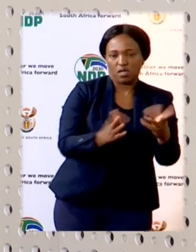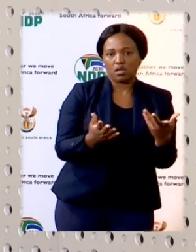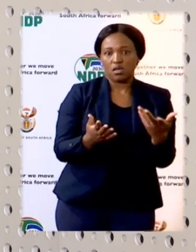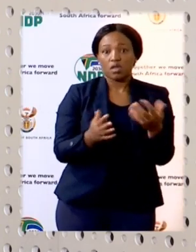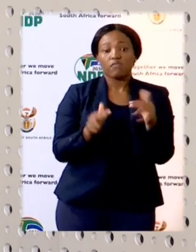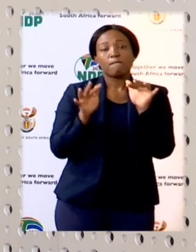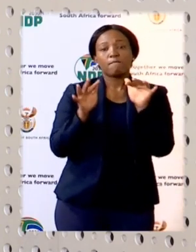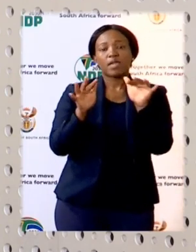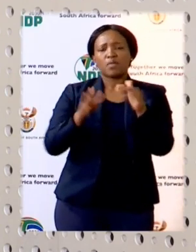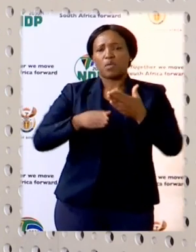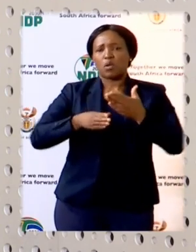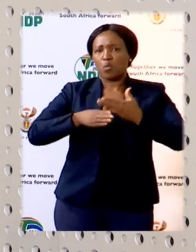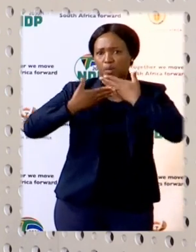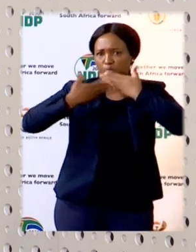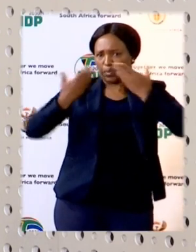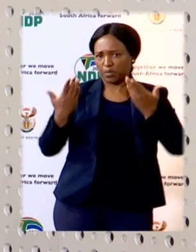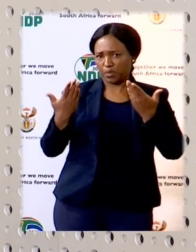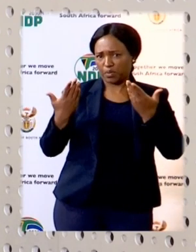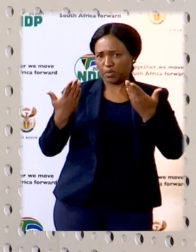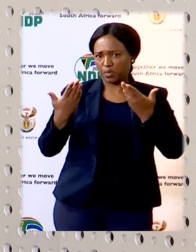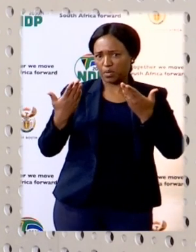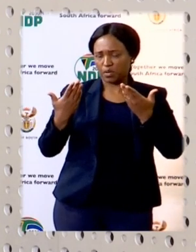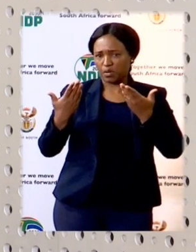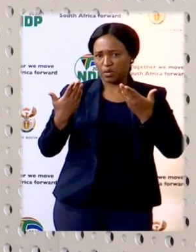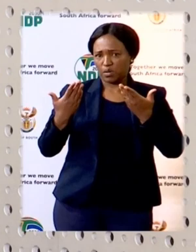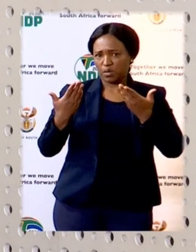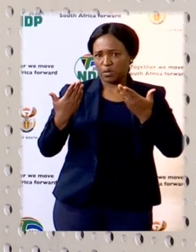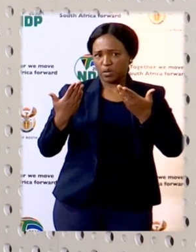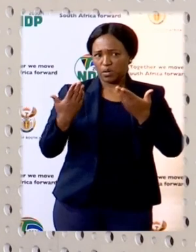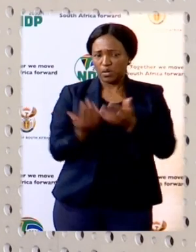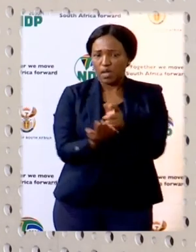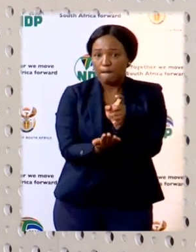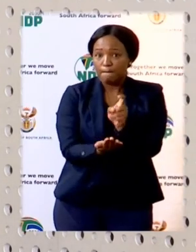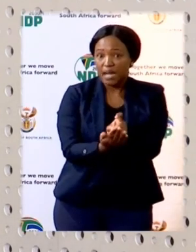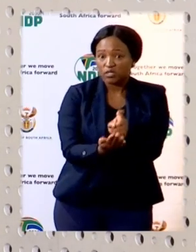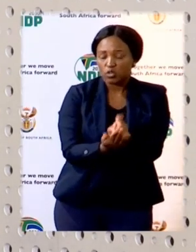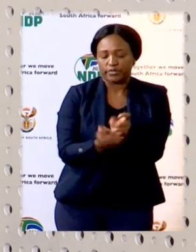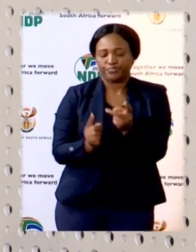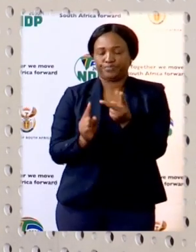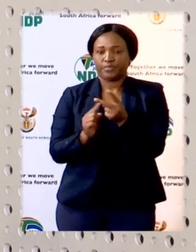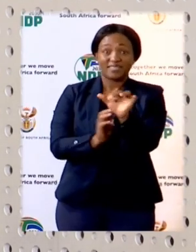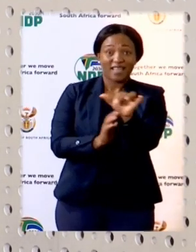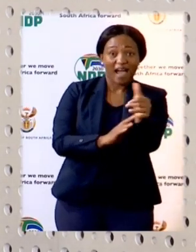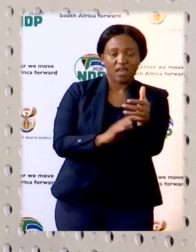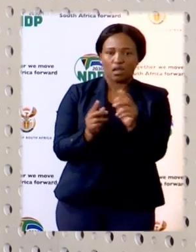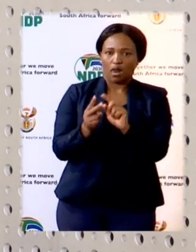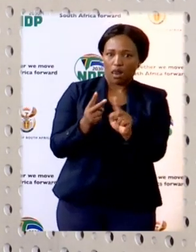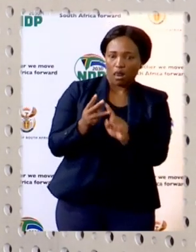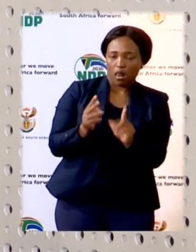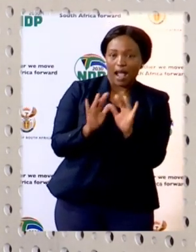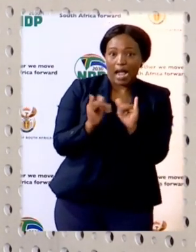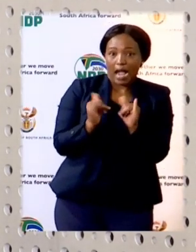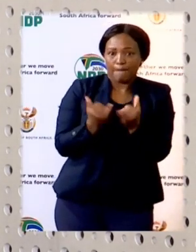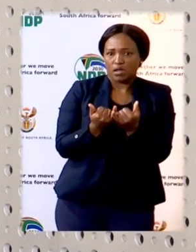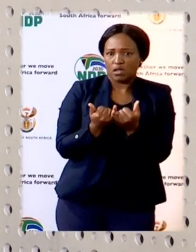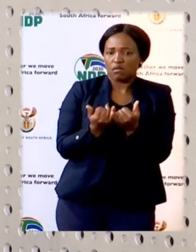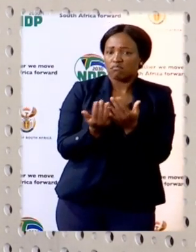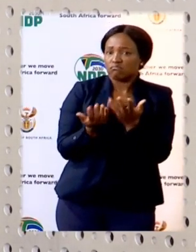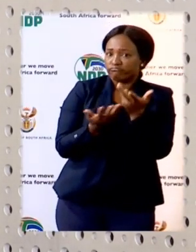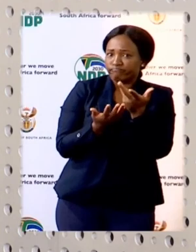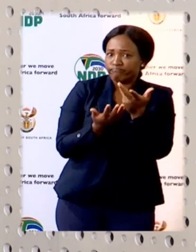not working, what relief can multi-choice and other companies that will not only apply to